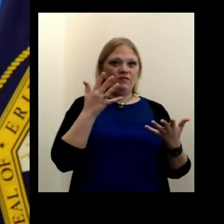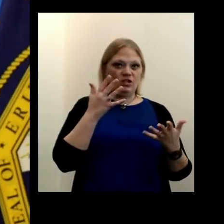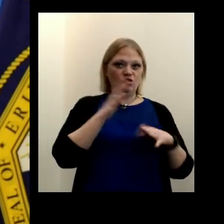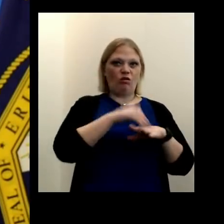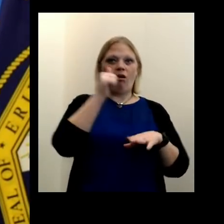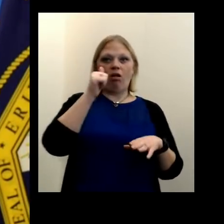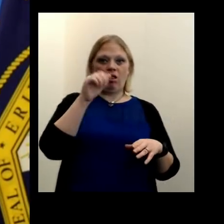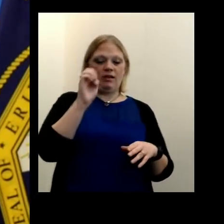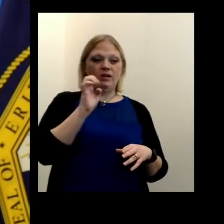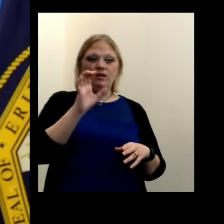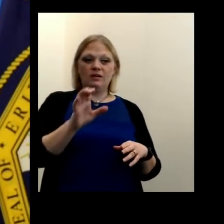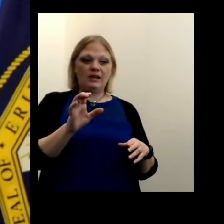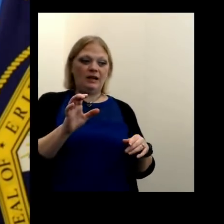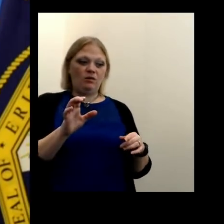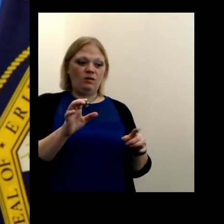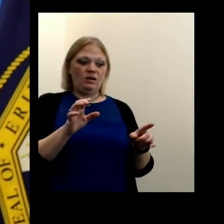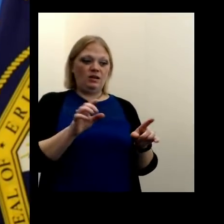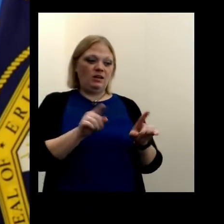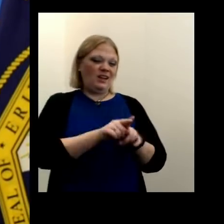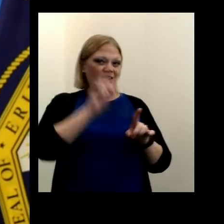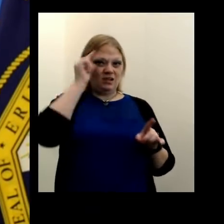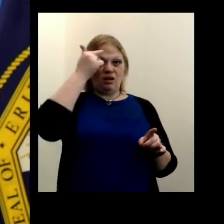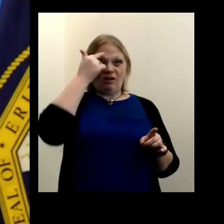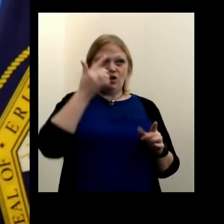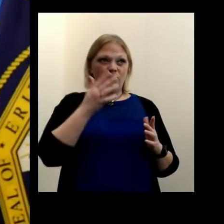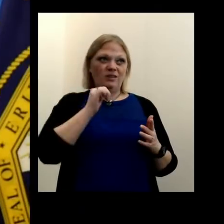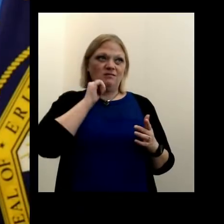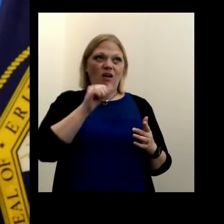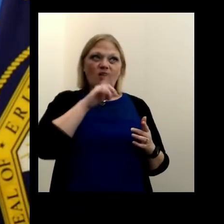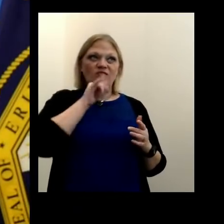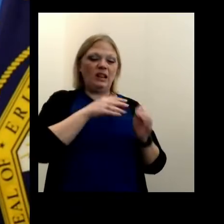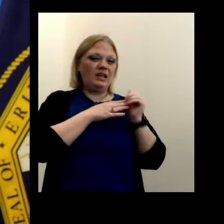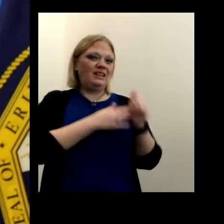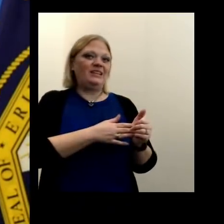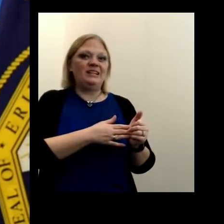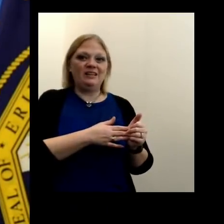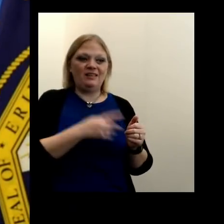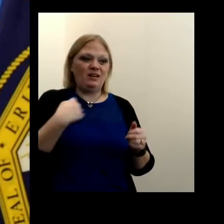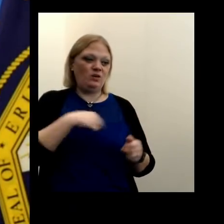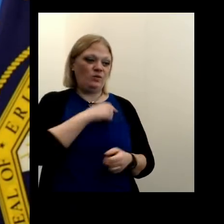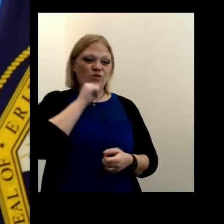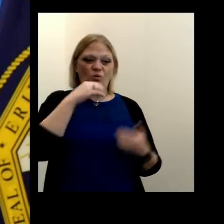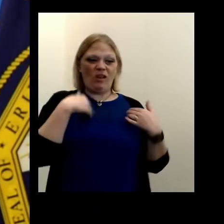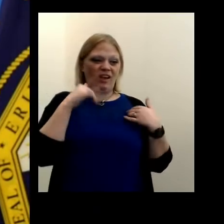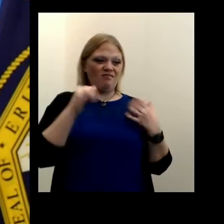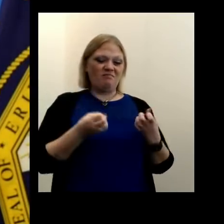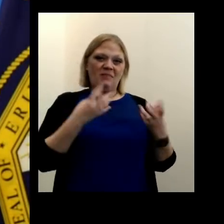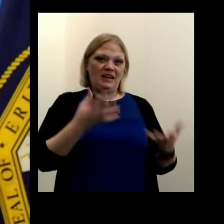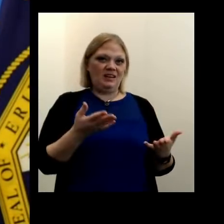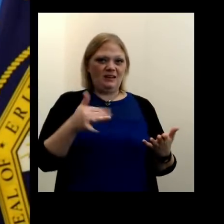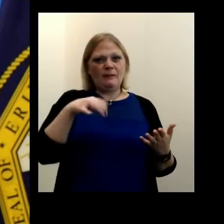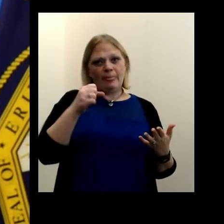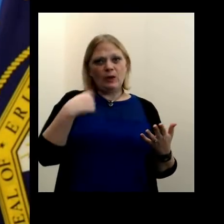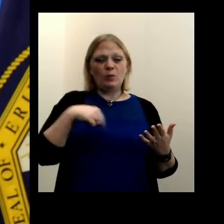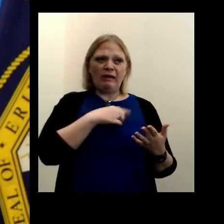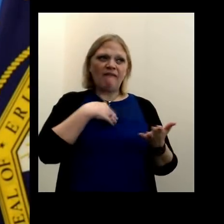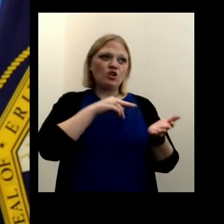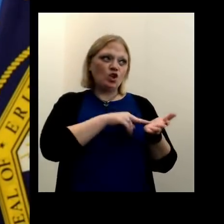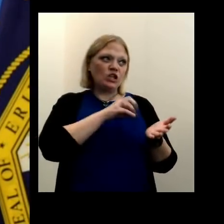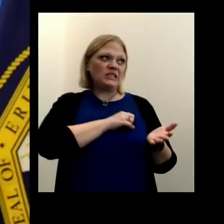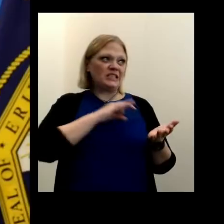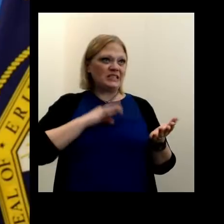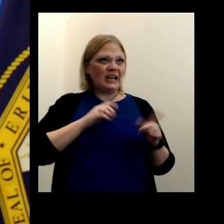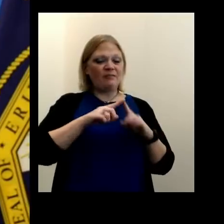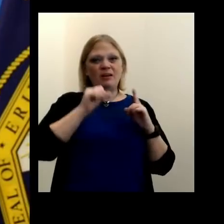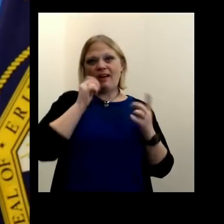Erie County is not, as a government, not really leading that because we don't have that many. We do have nursing staff. We don't have